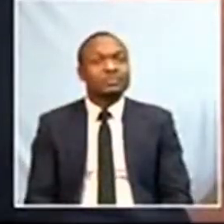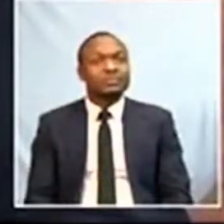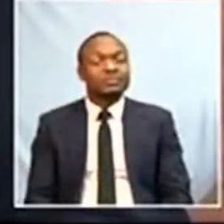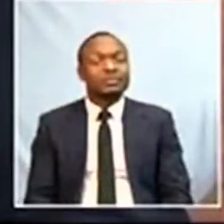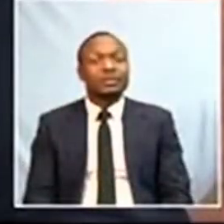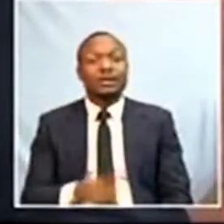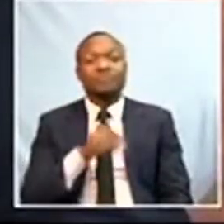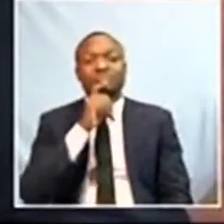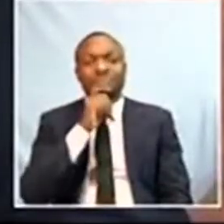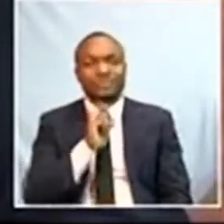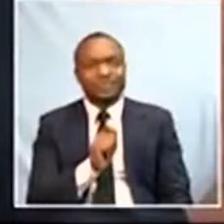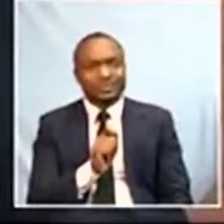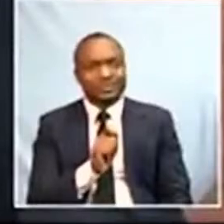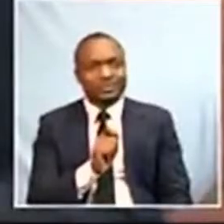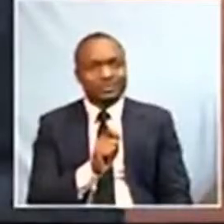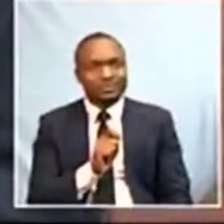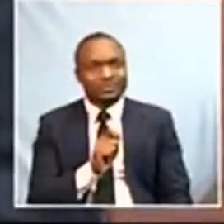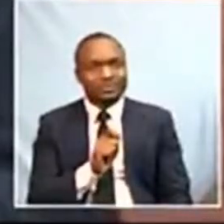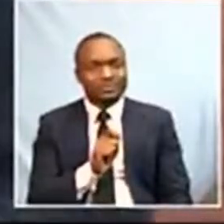gentleman